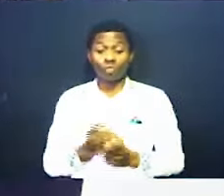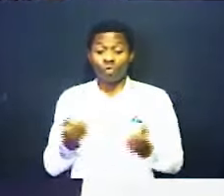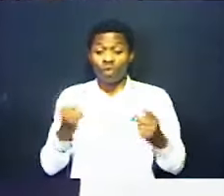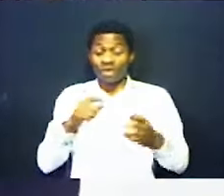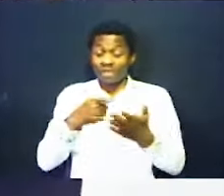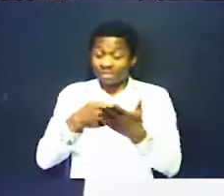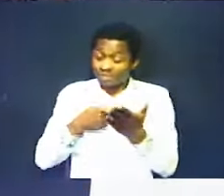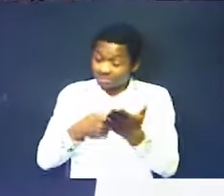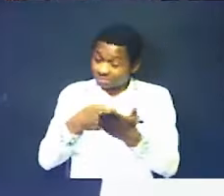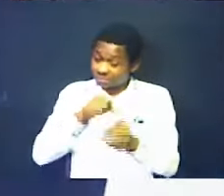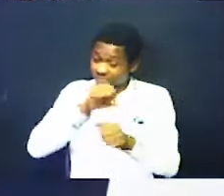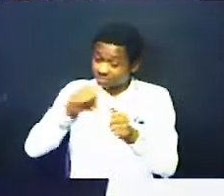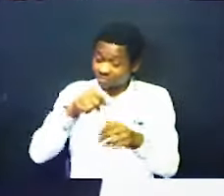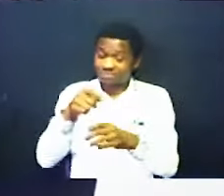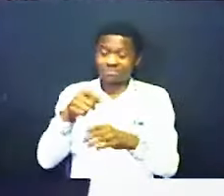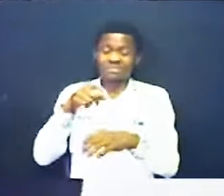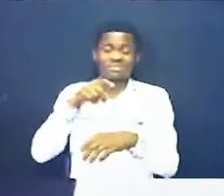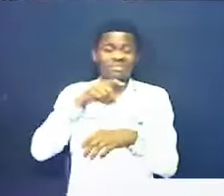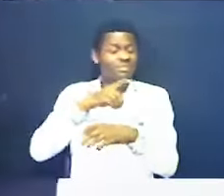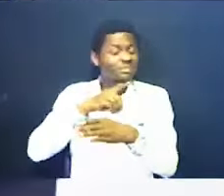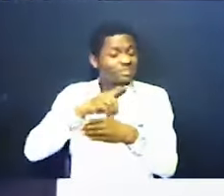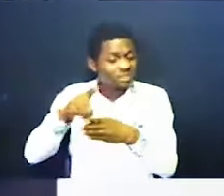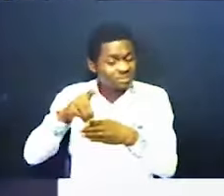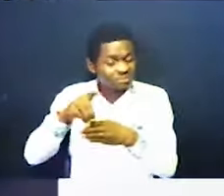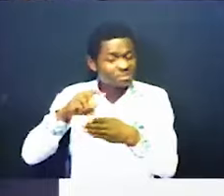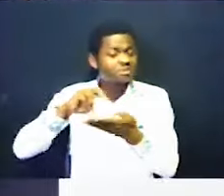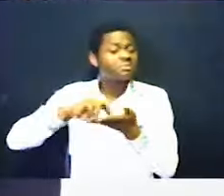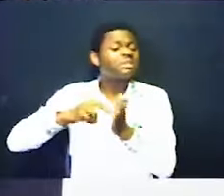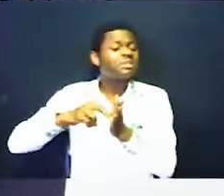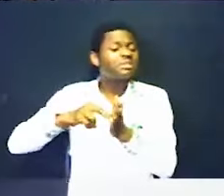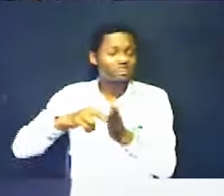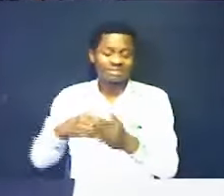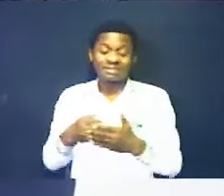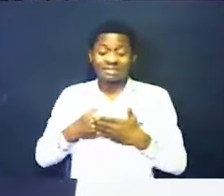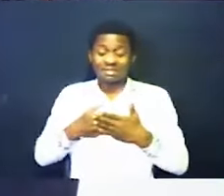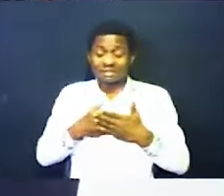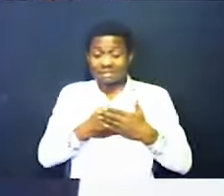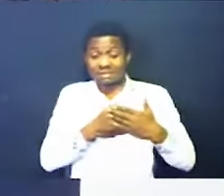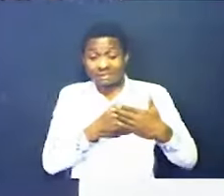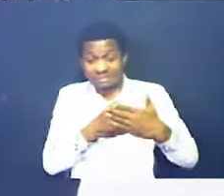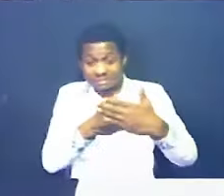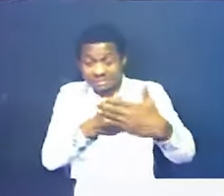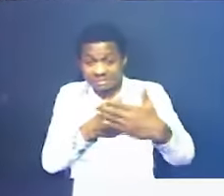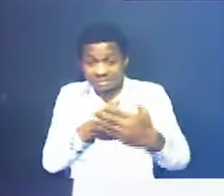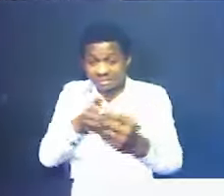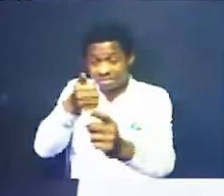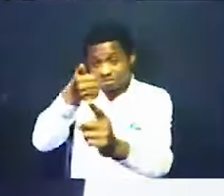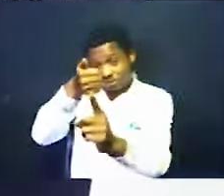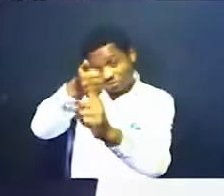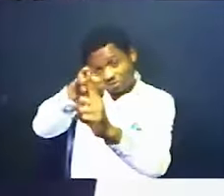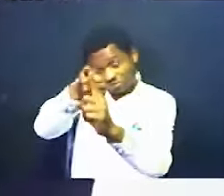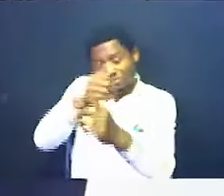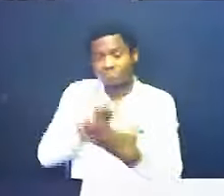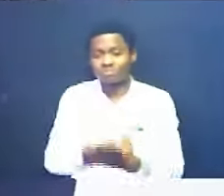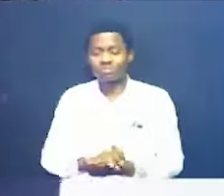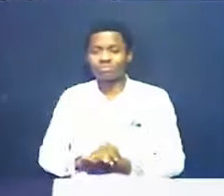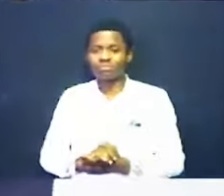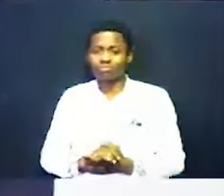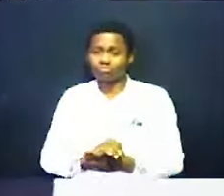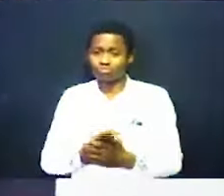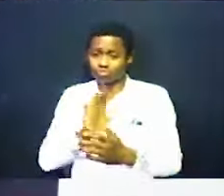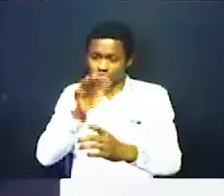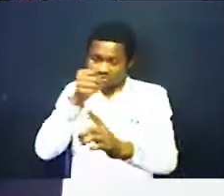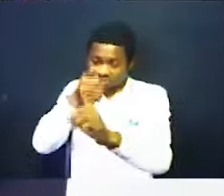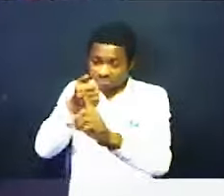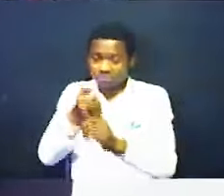we are talking about leading yourself. When you put a group